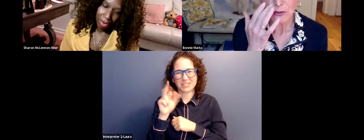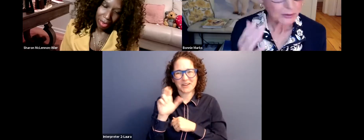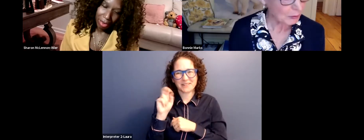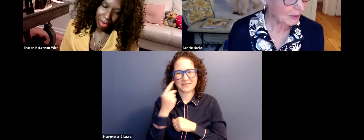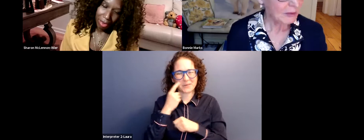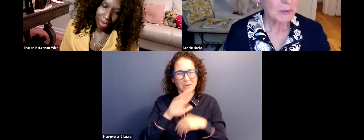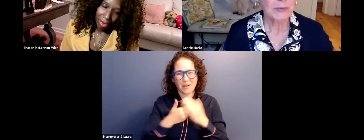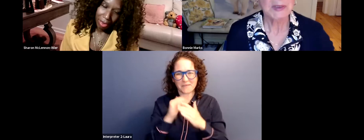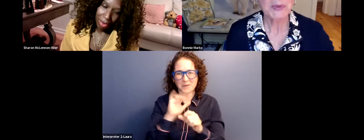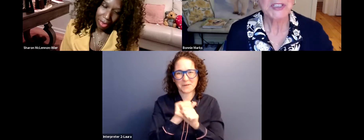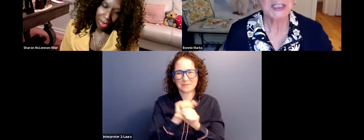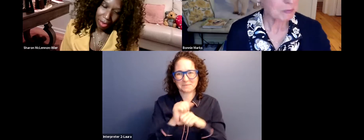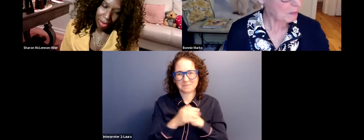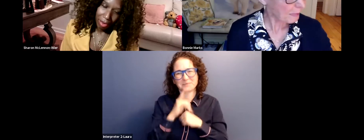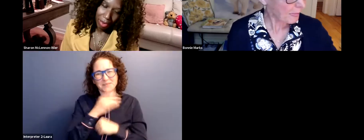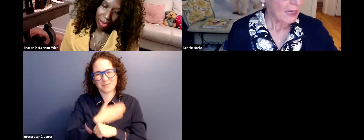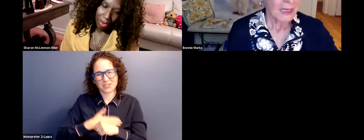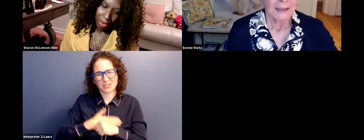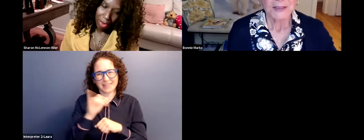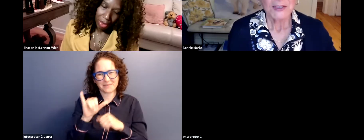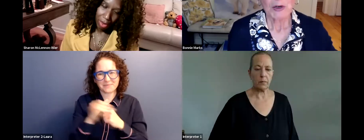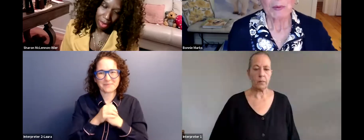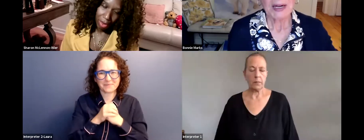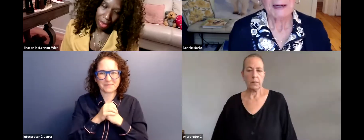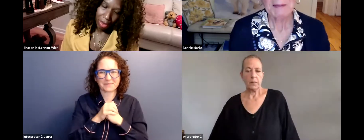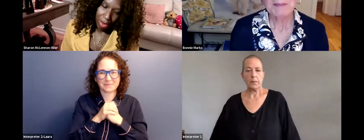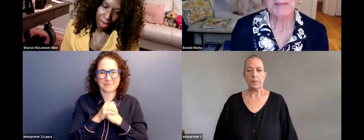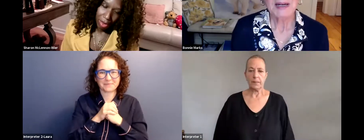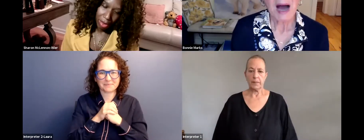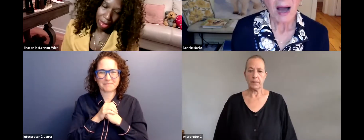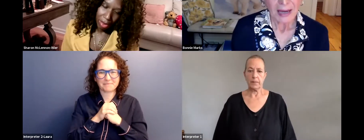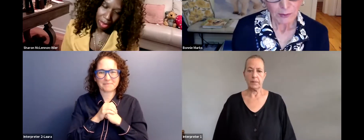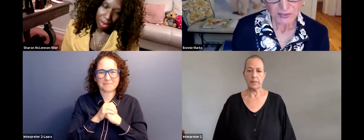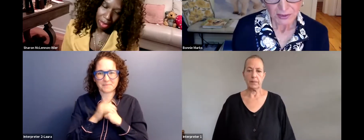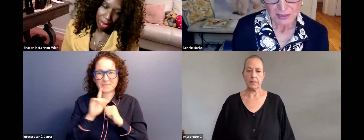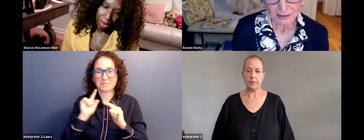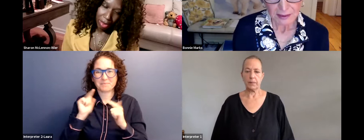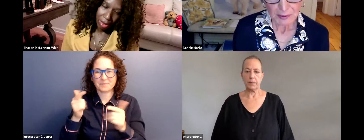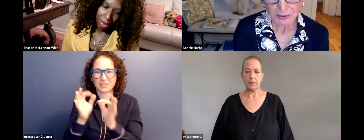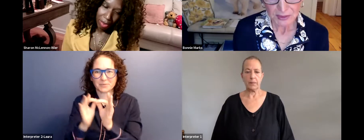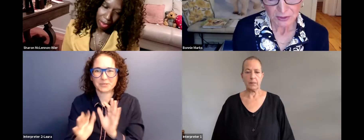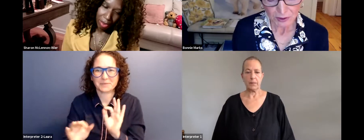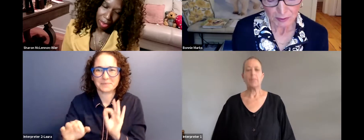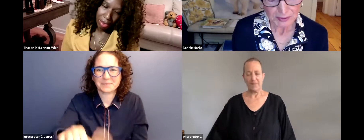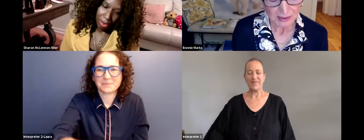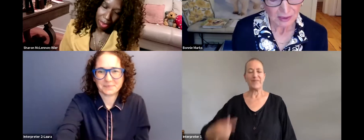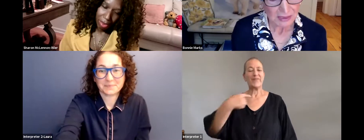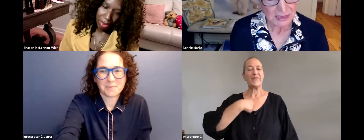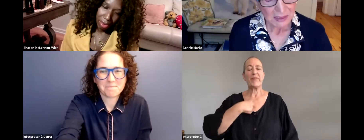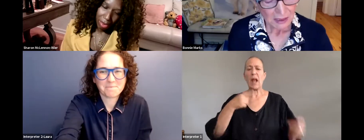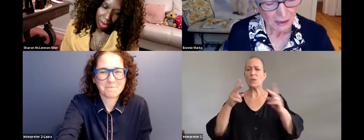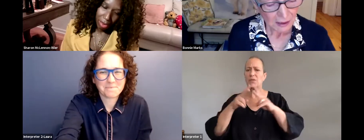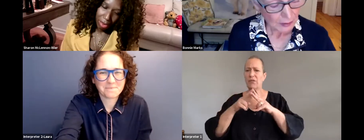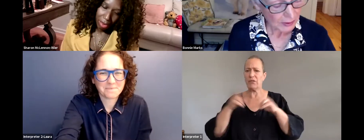all you do. Really appreciate it. So I was very excited about this talk